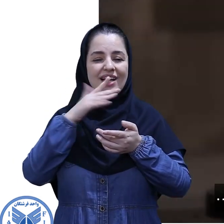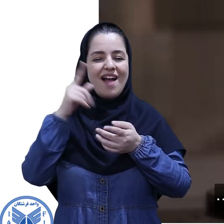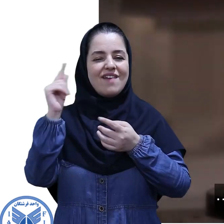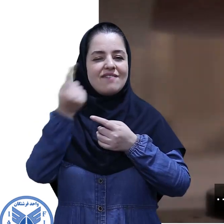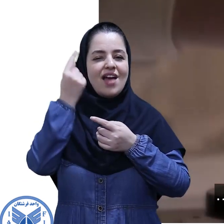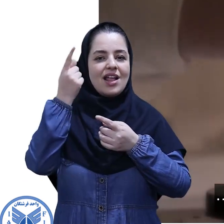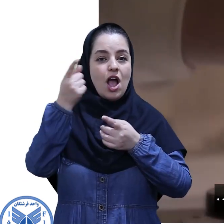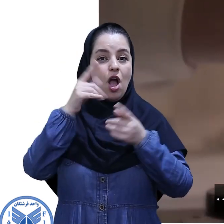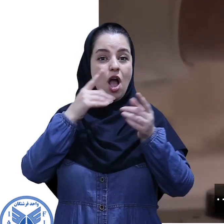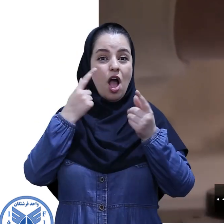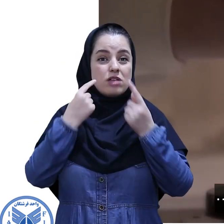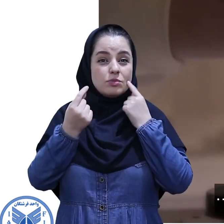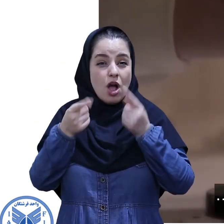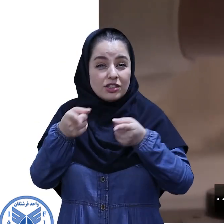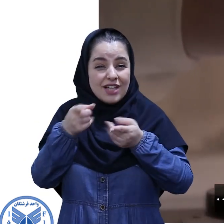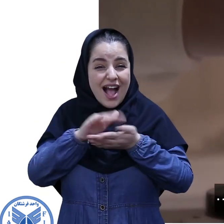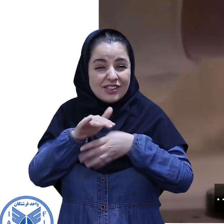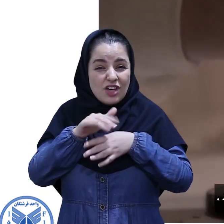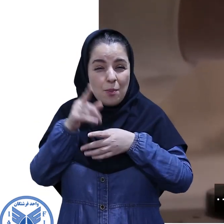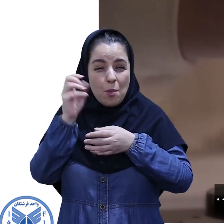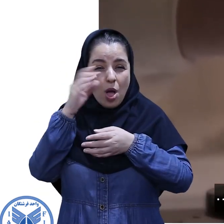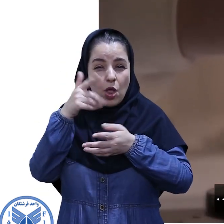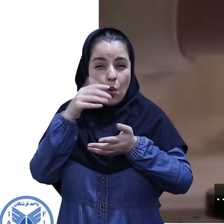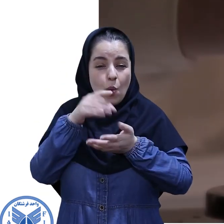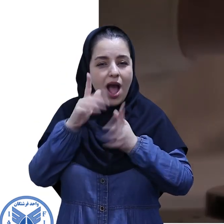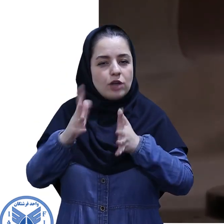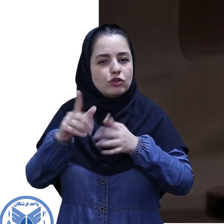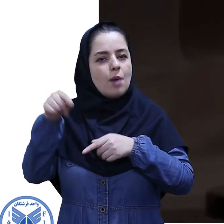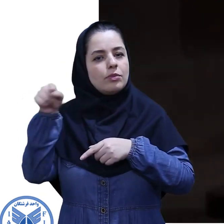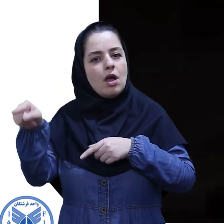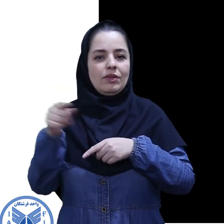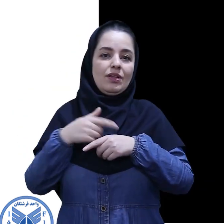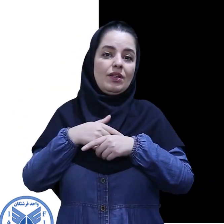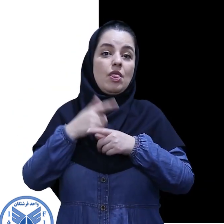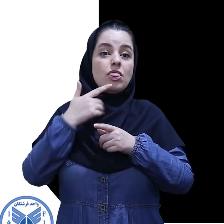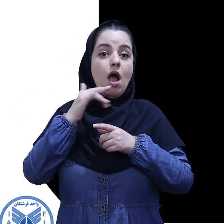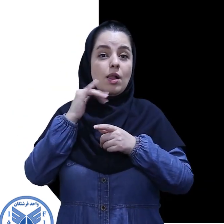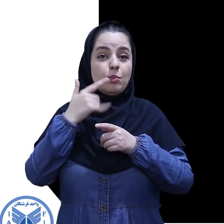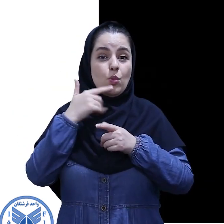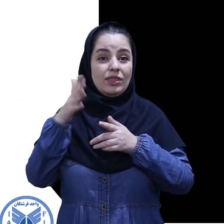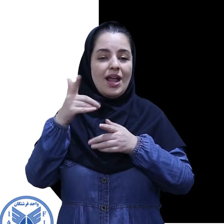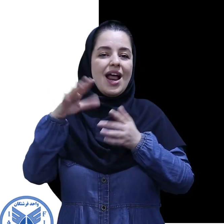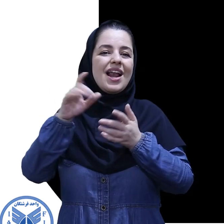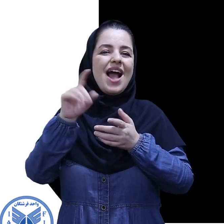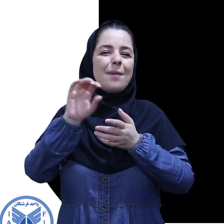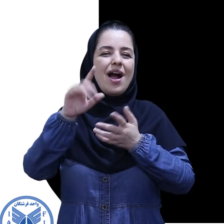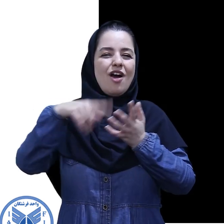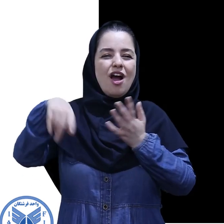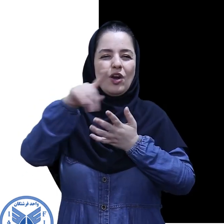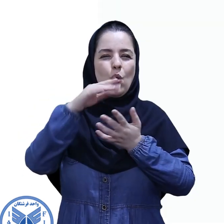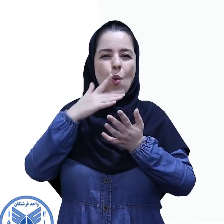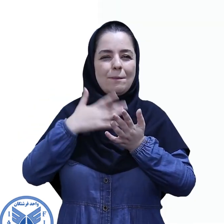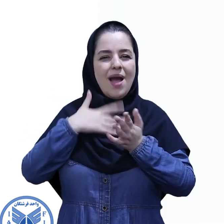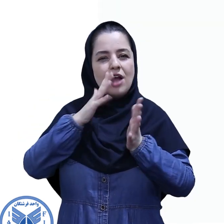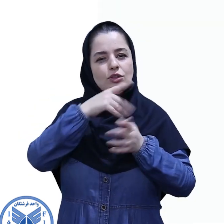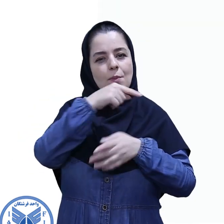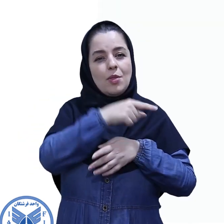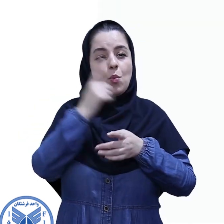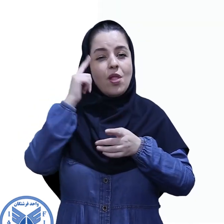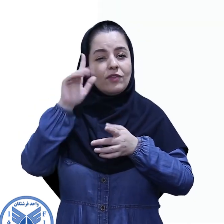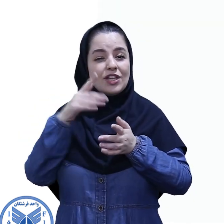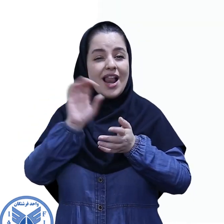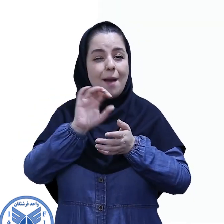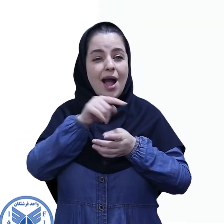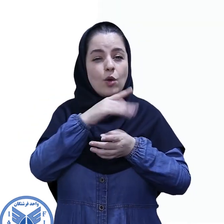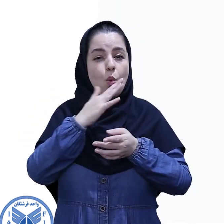do experiments with the light sensitivity of this compound. Talbot himself experiments with chromium salts. He discovers that